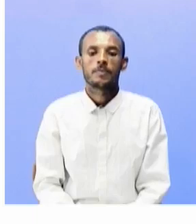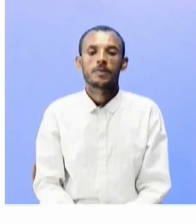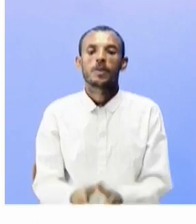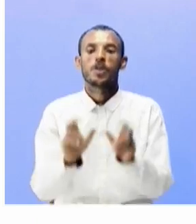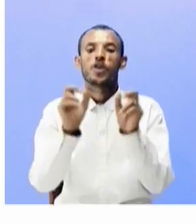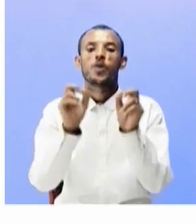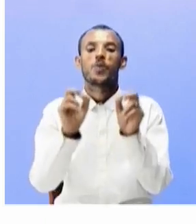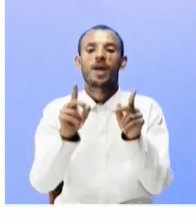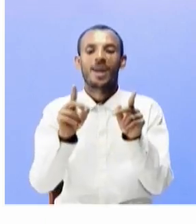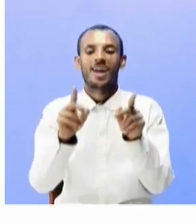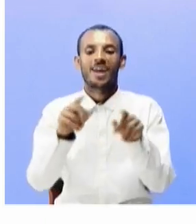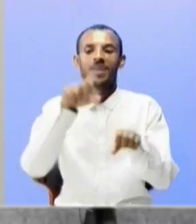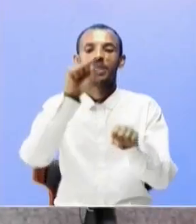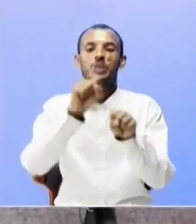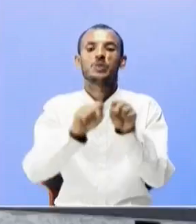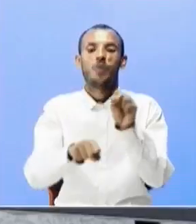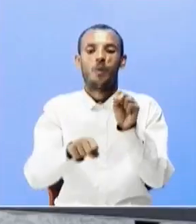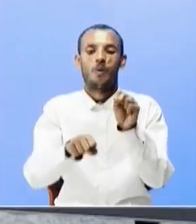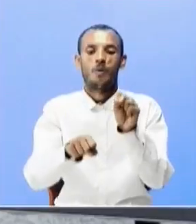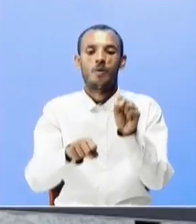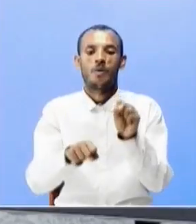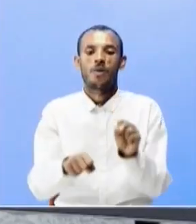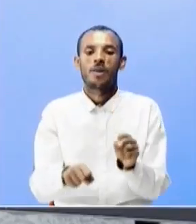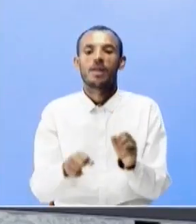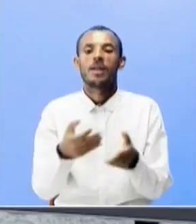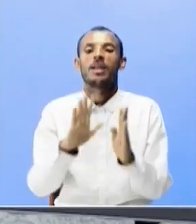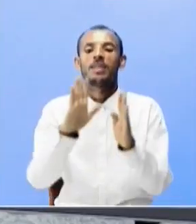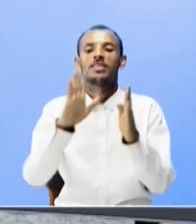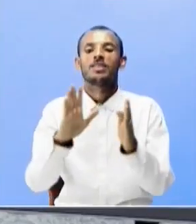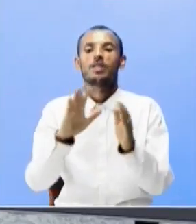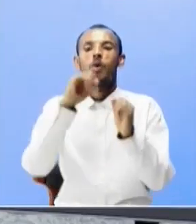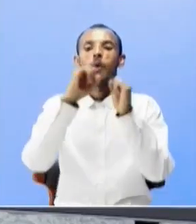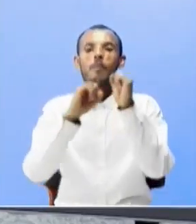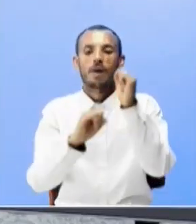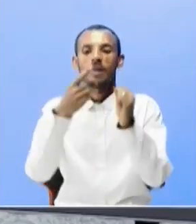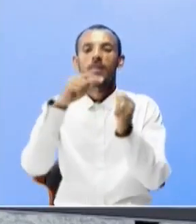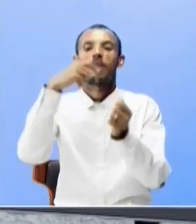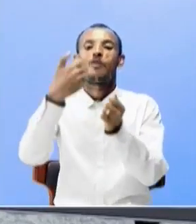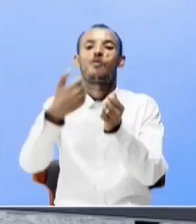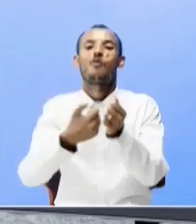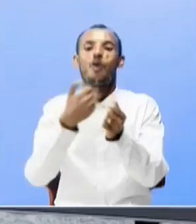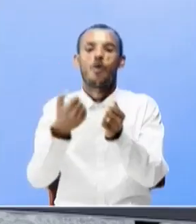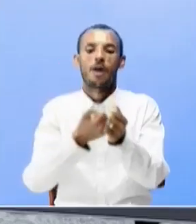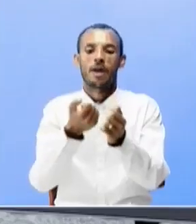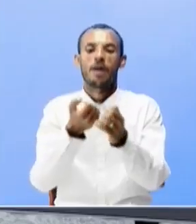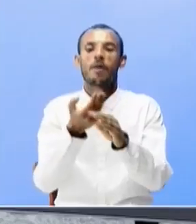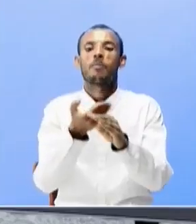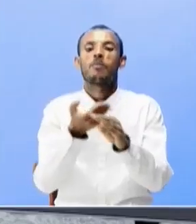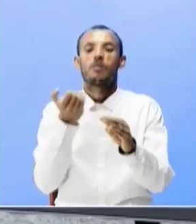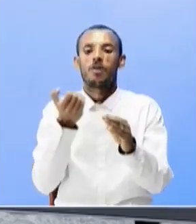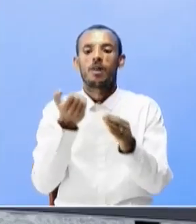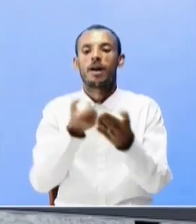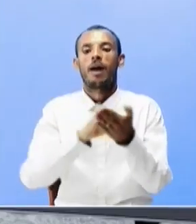Okay, so let's compare the following before directly